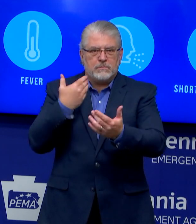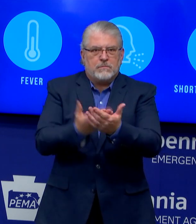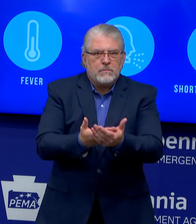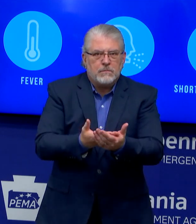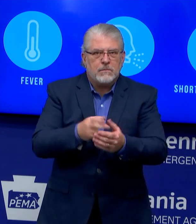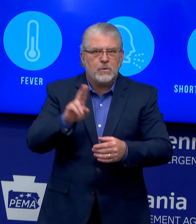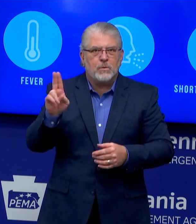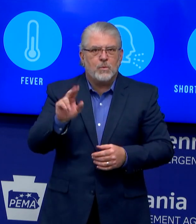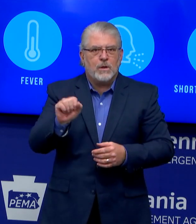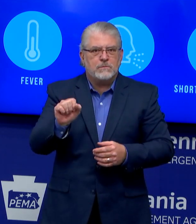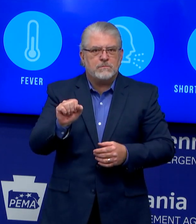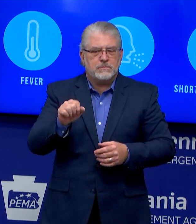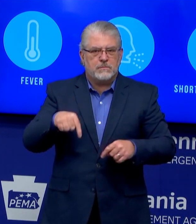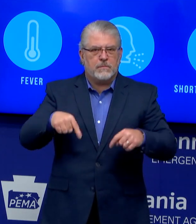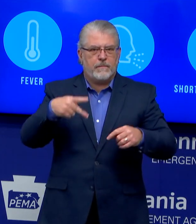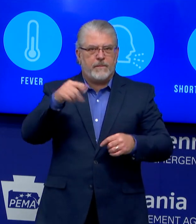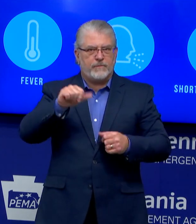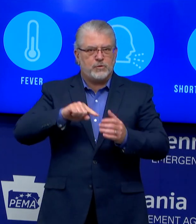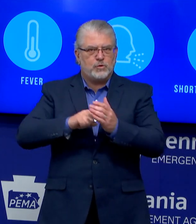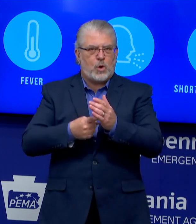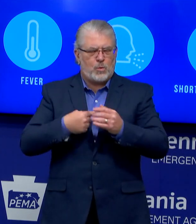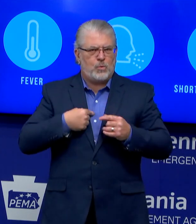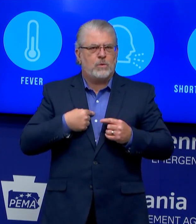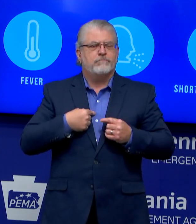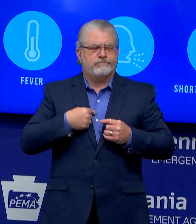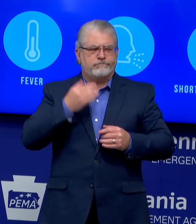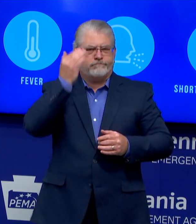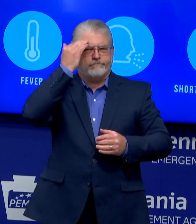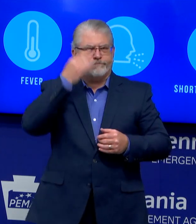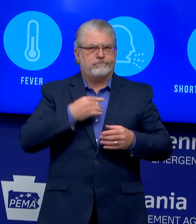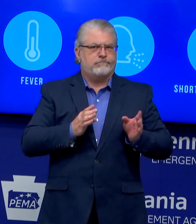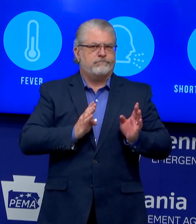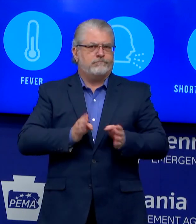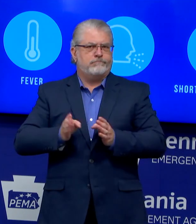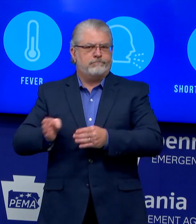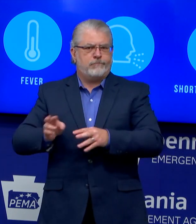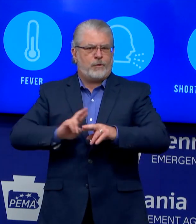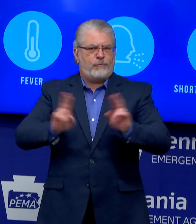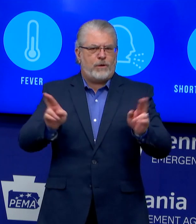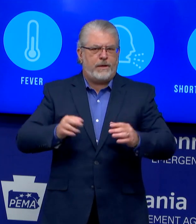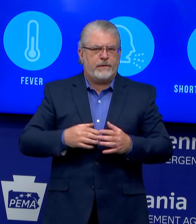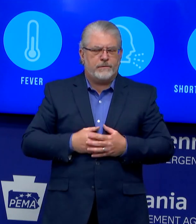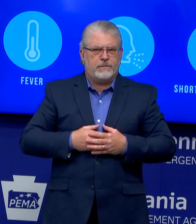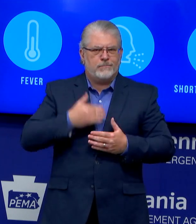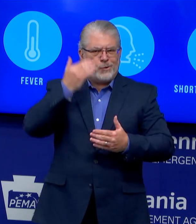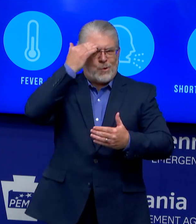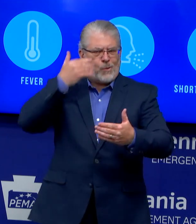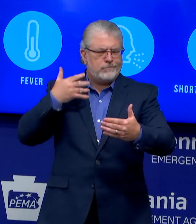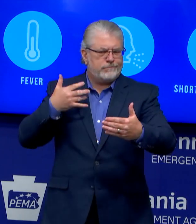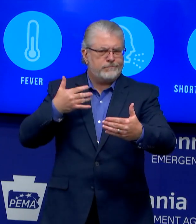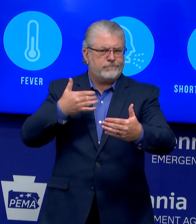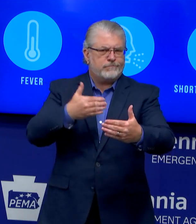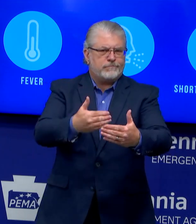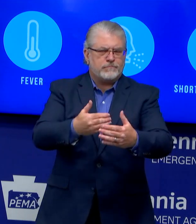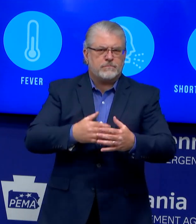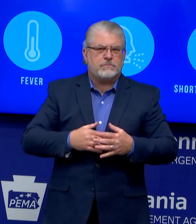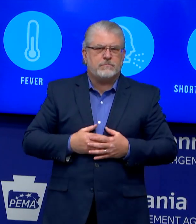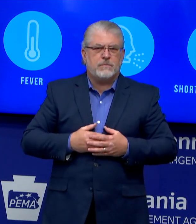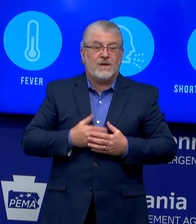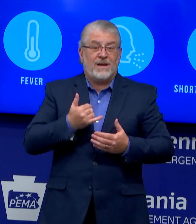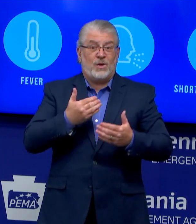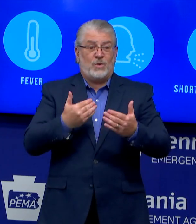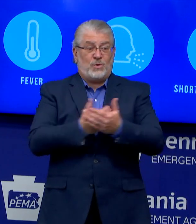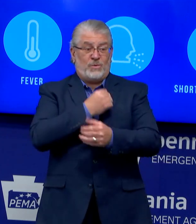what would come next. As we reach another milestone in our year with the religious holidays of so many